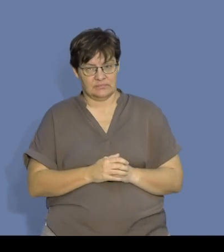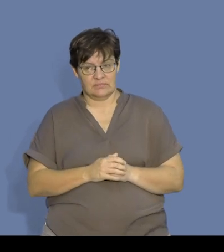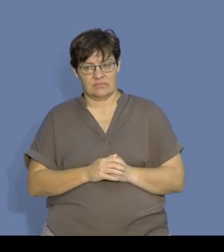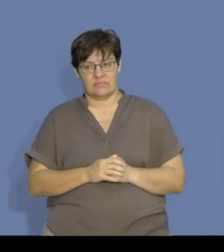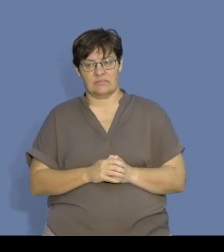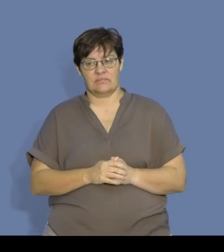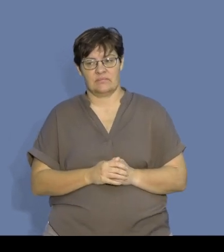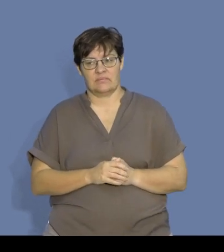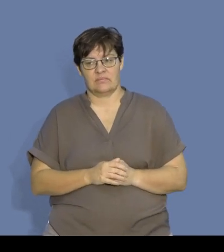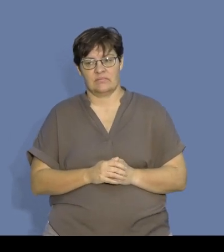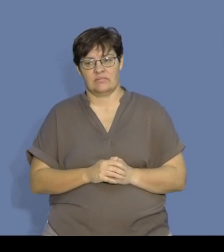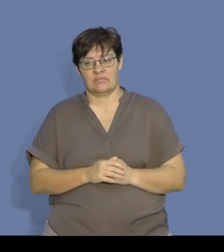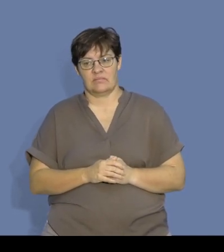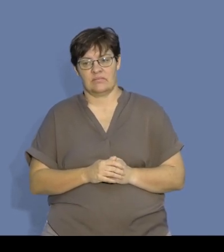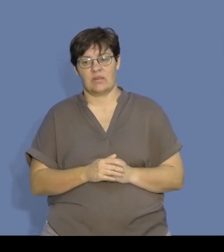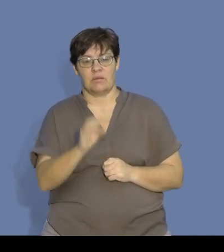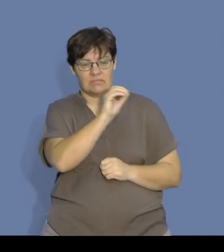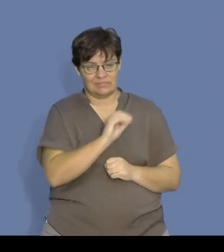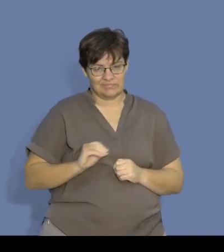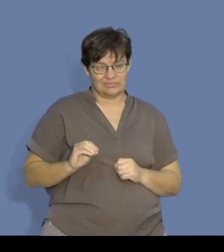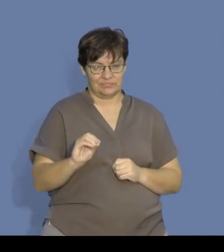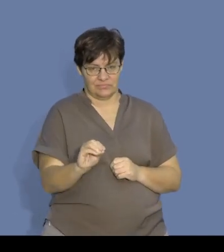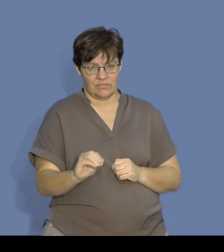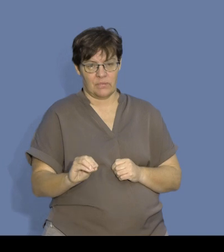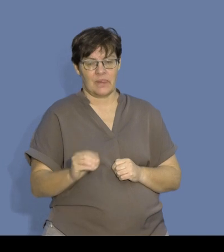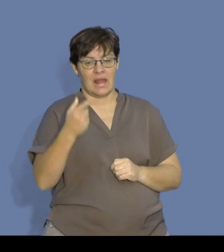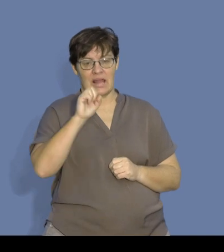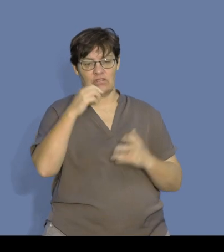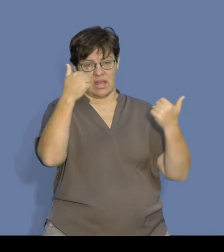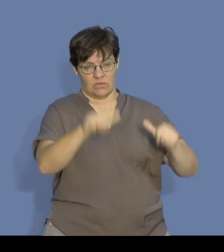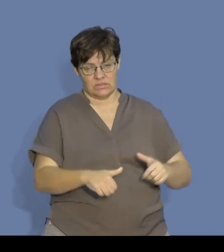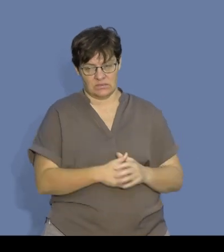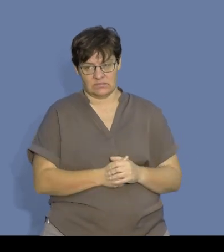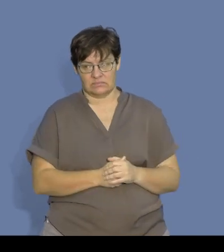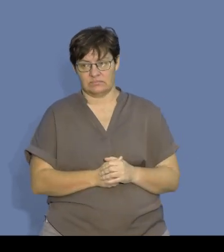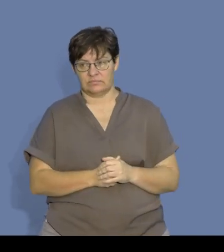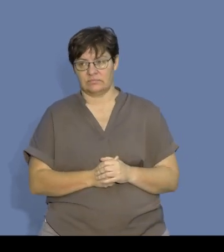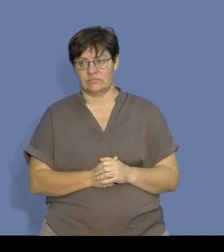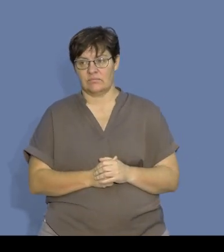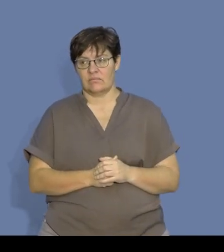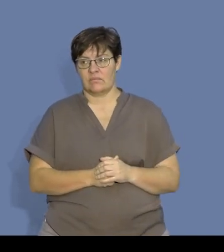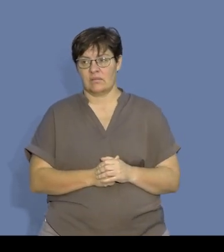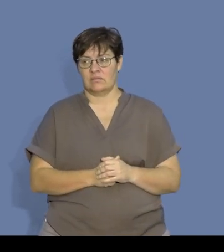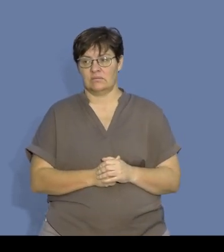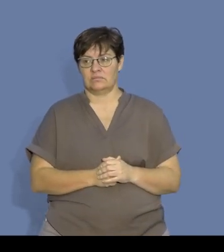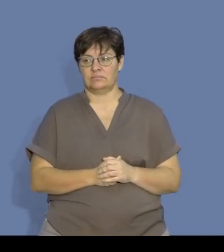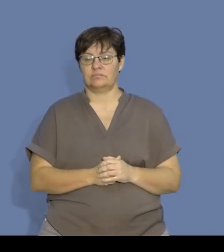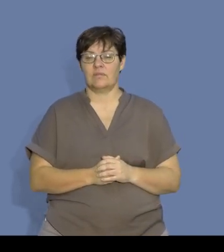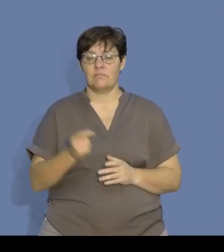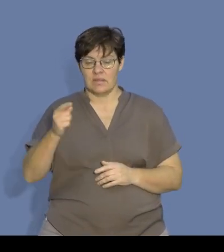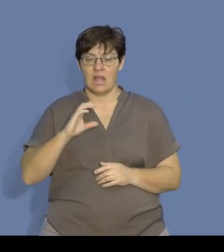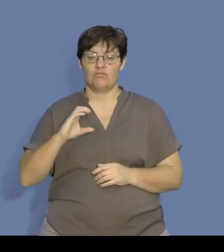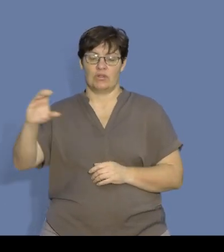again, we're going to have to make a relevant entry in our ledger account. So remember, stationery will